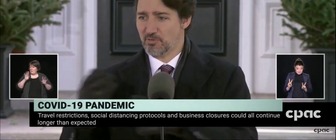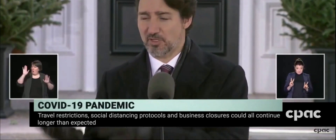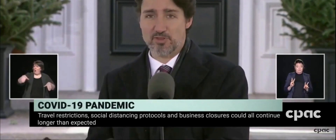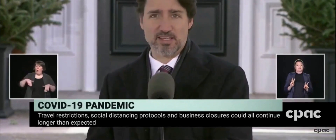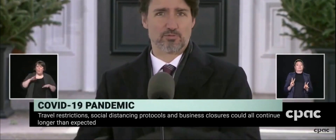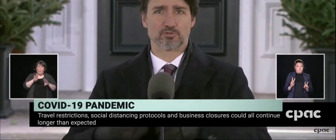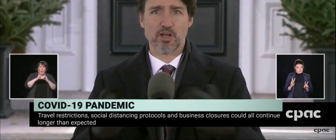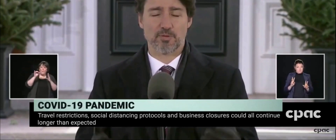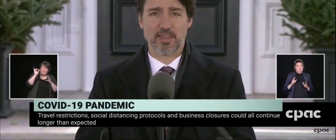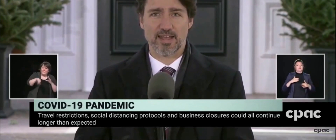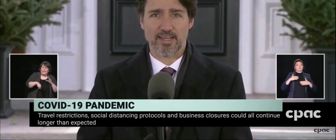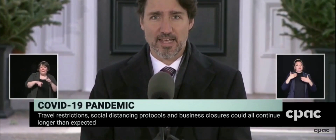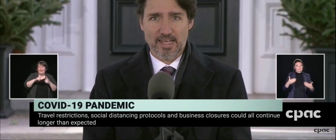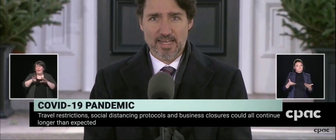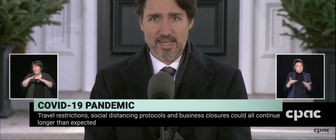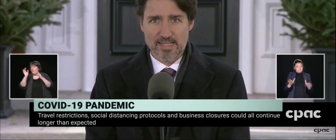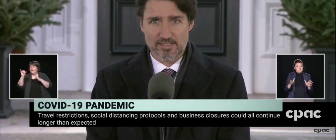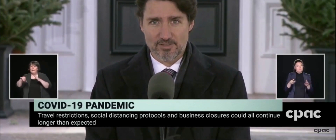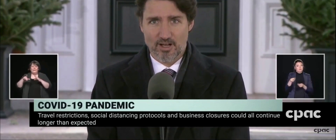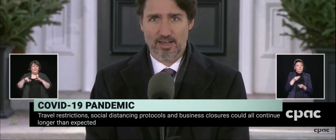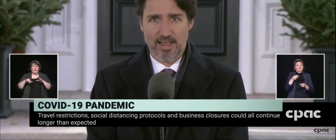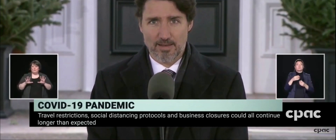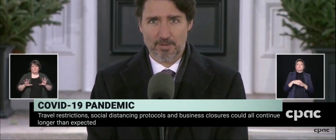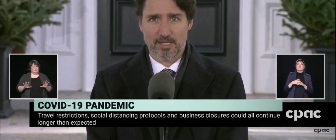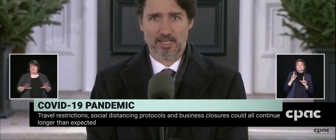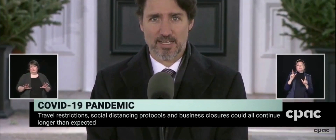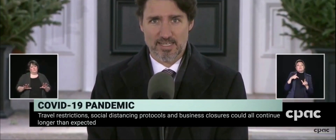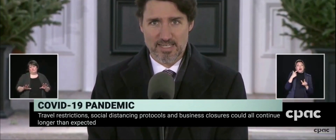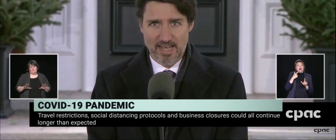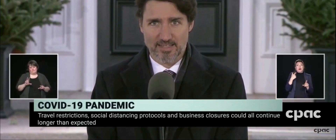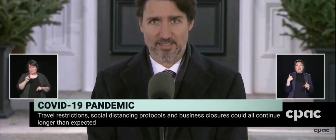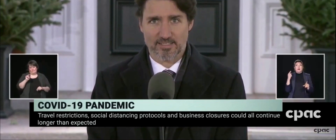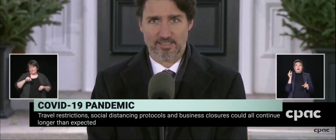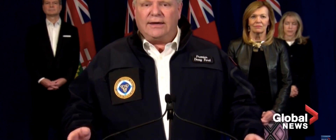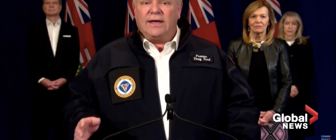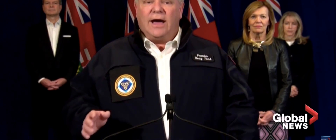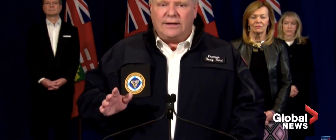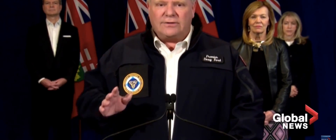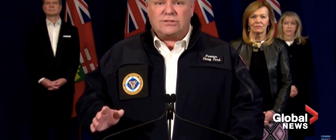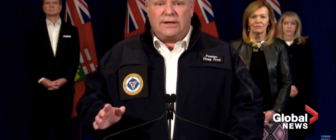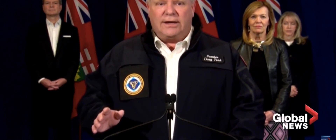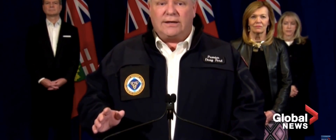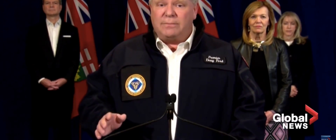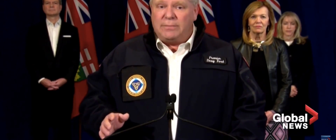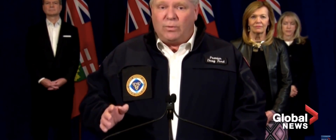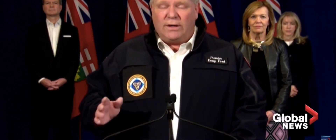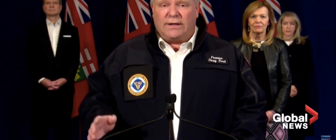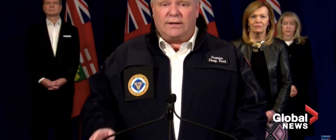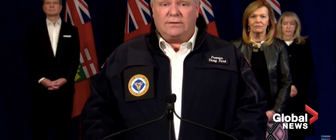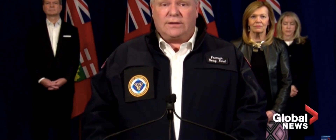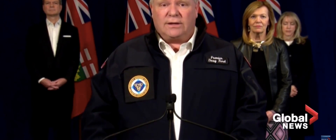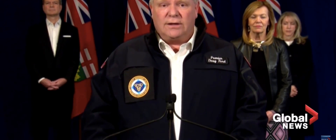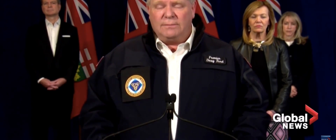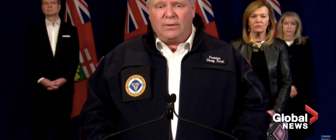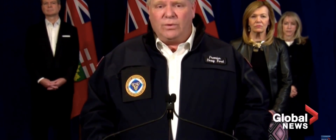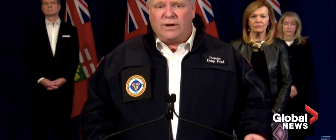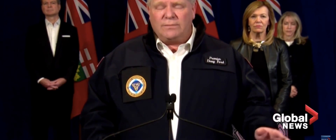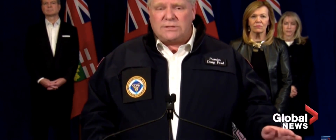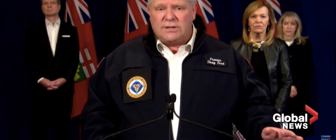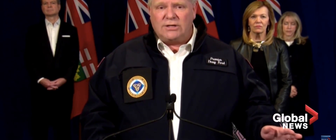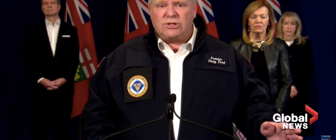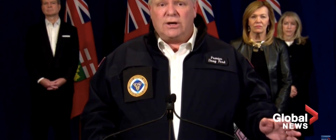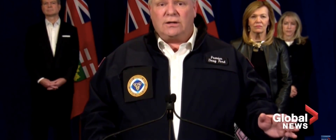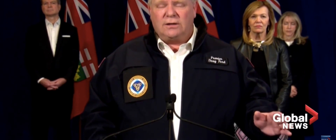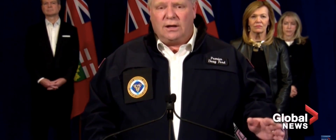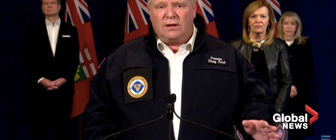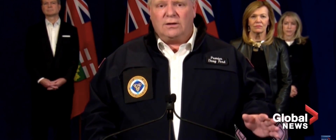reopen this, we'll do this, we'll reopen that. It's not happening yet. Hey, I understand that people want to get out there, but we've